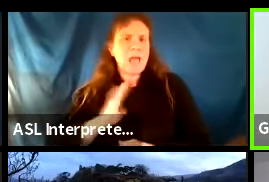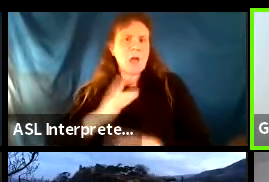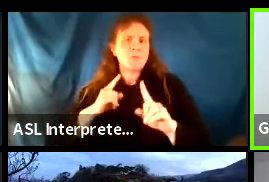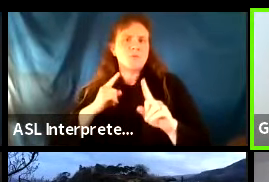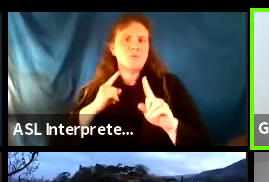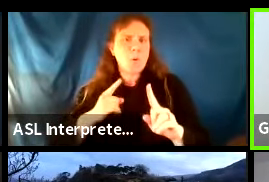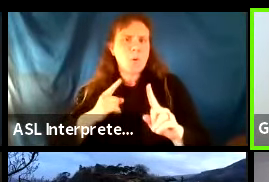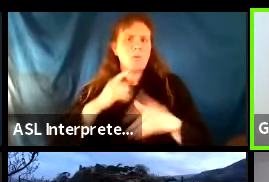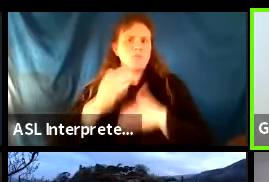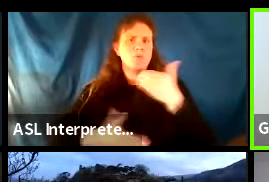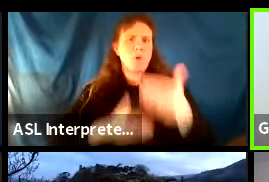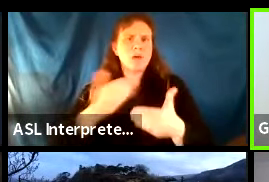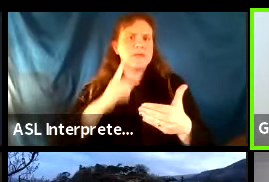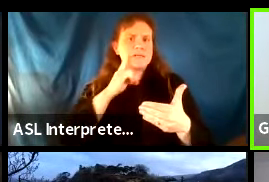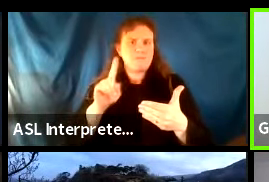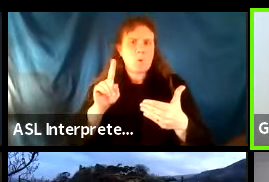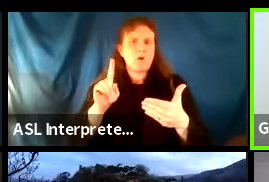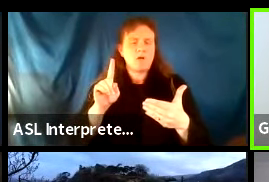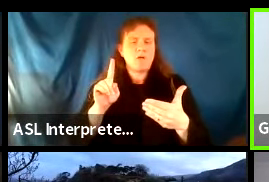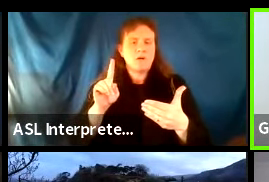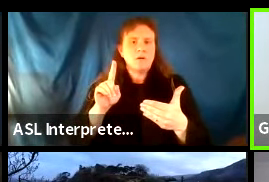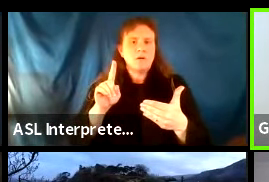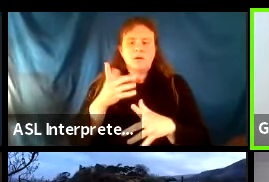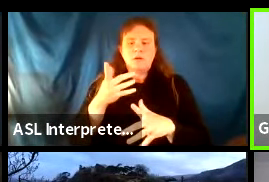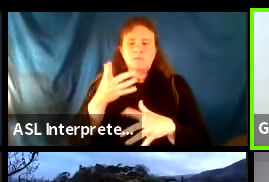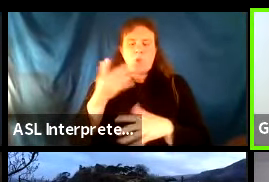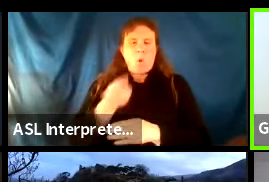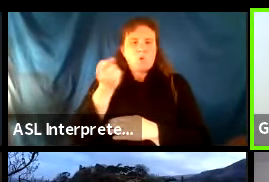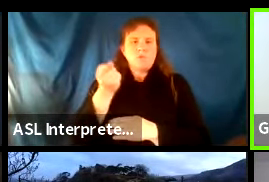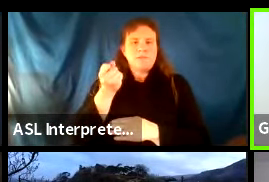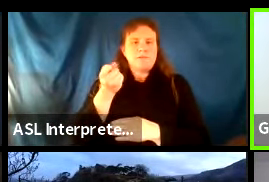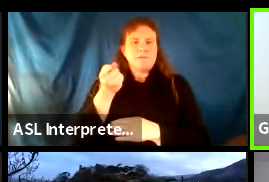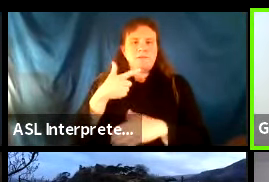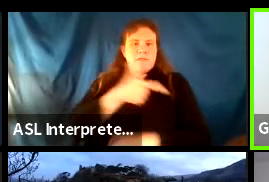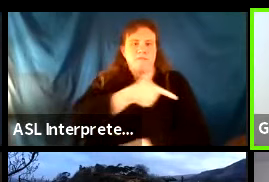distribution process when it comes to transitioning between these two phases?